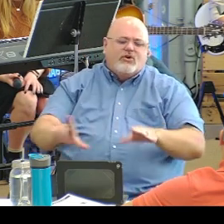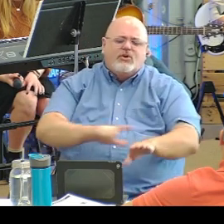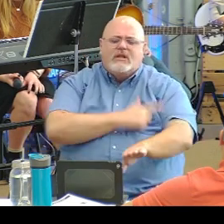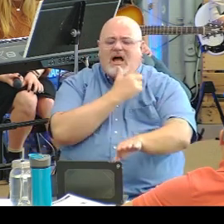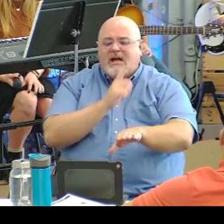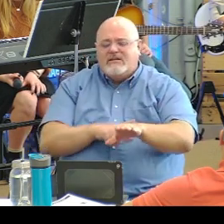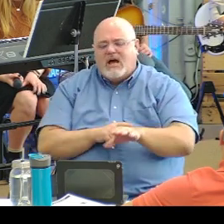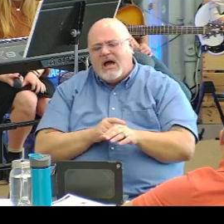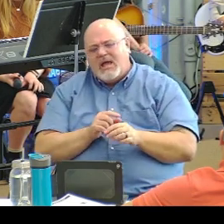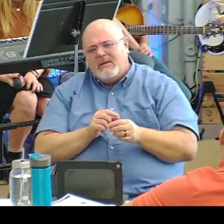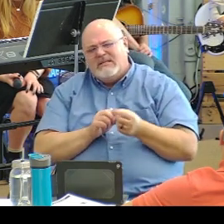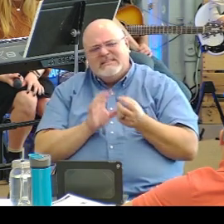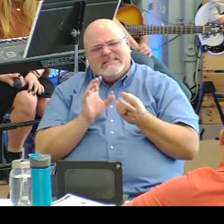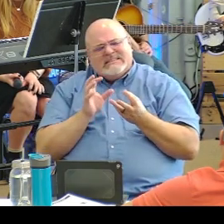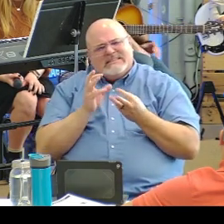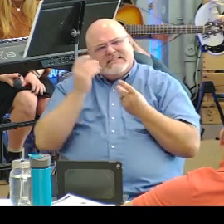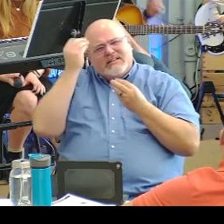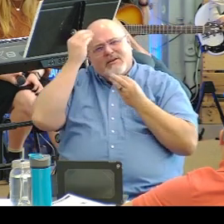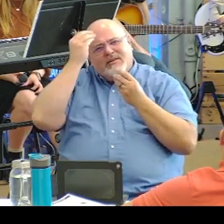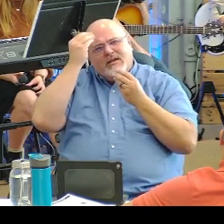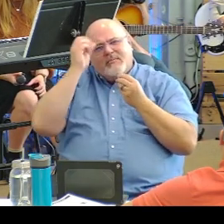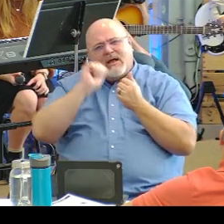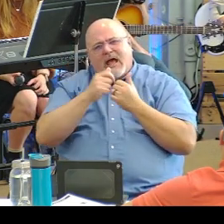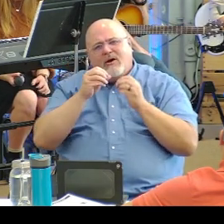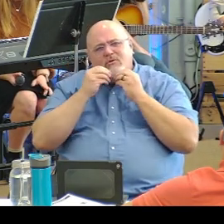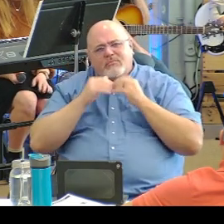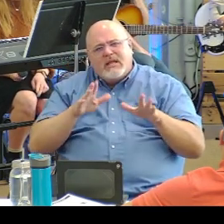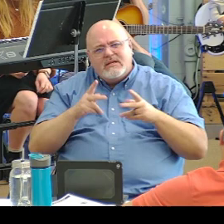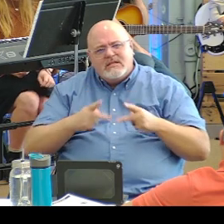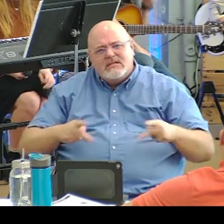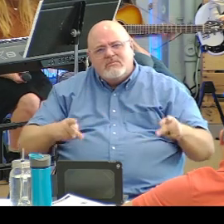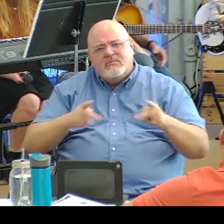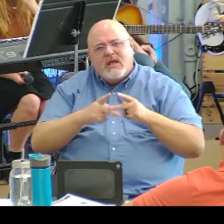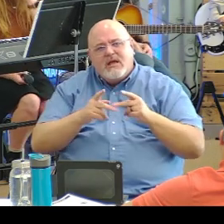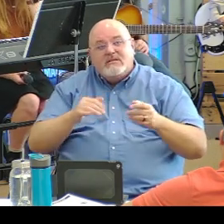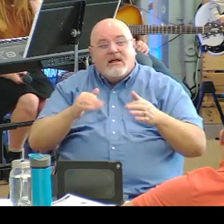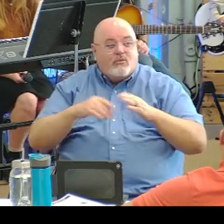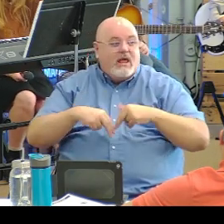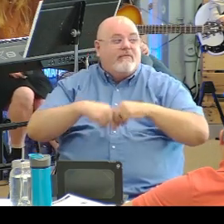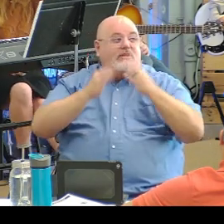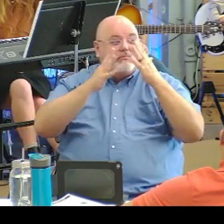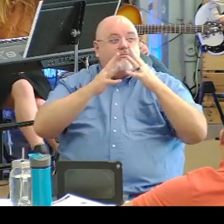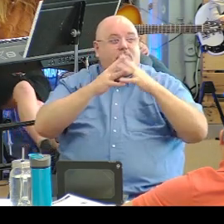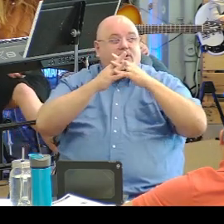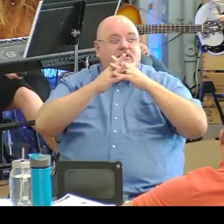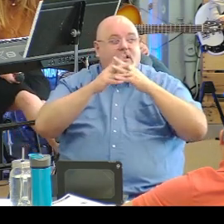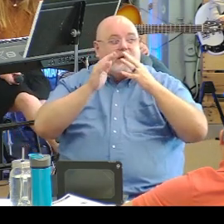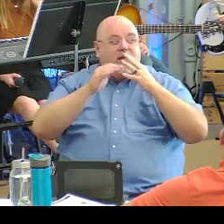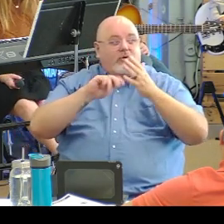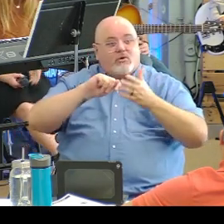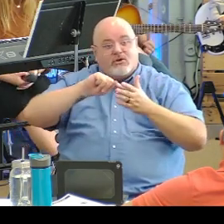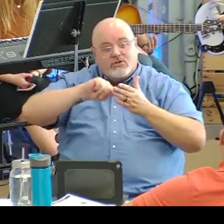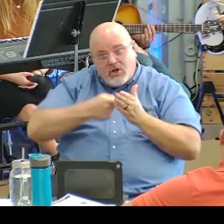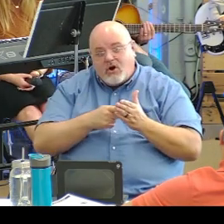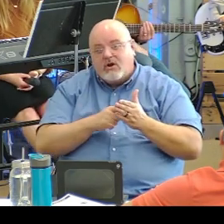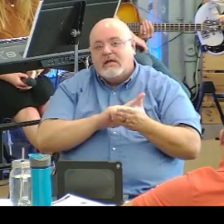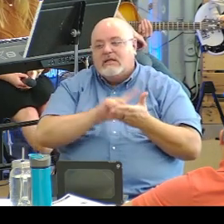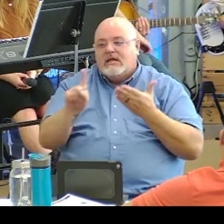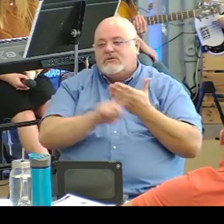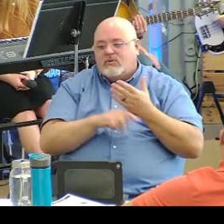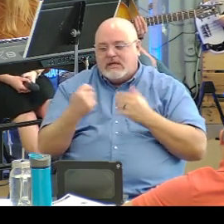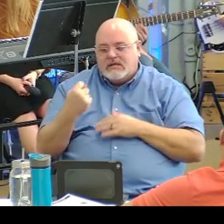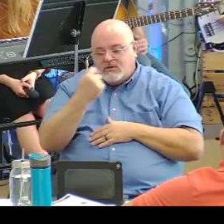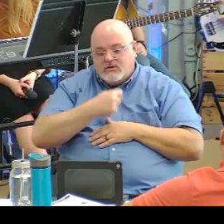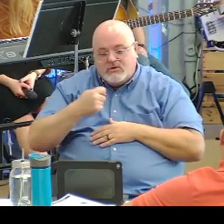trying to figure out different ways of doing it without a space, since the Lord has blessed us with this building, we are making use of it, and we're starting up the training center this Tuesday, and